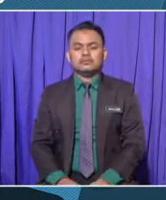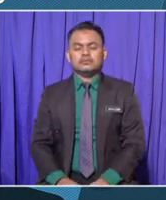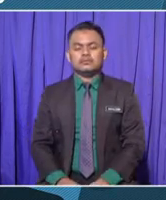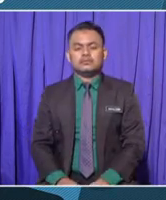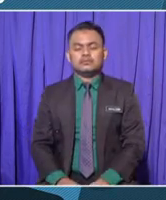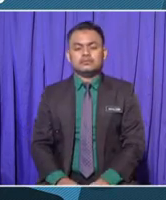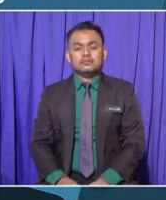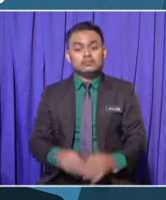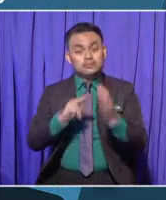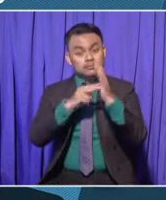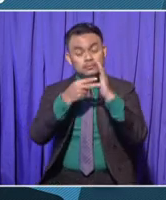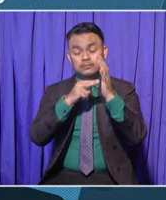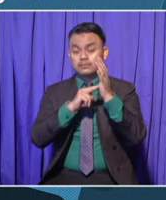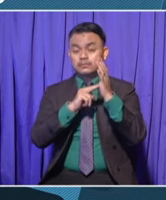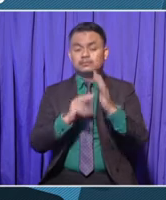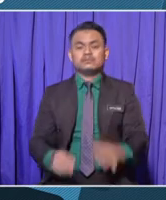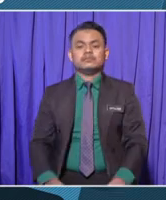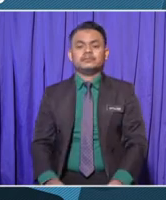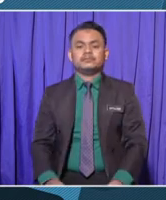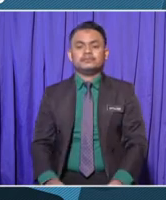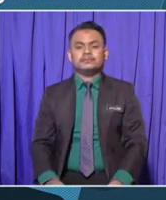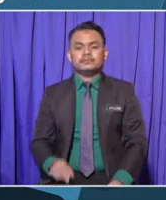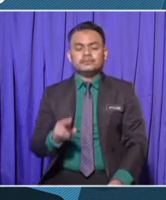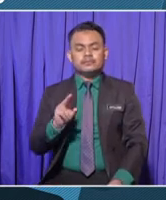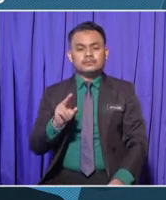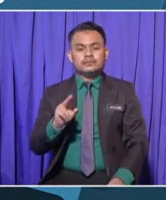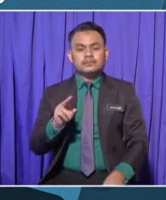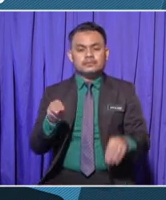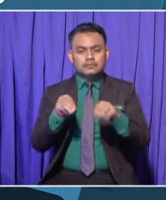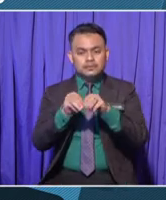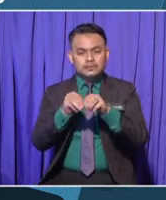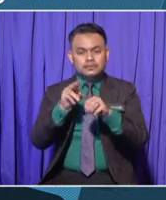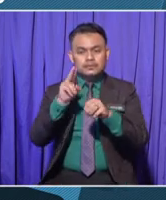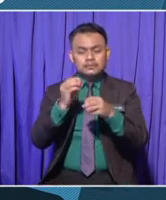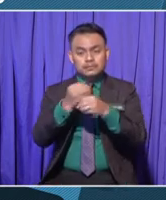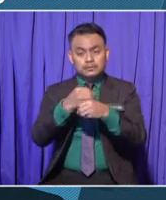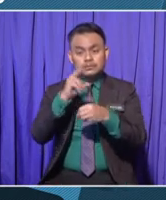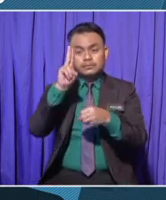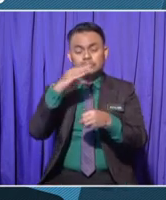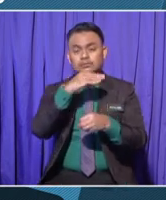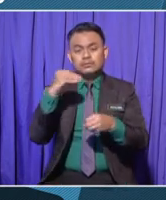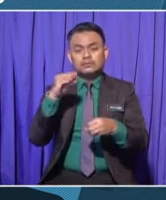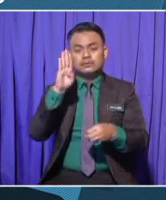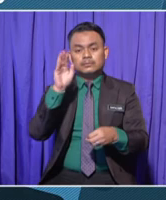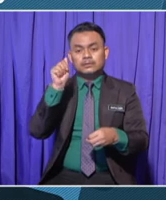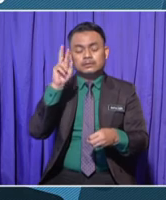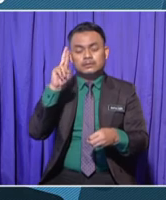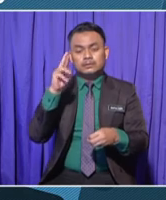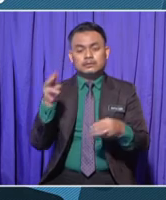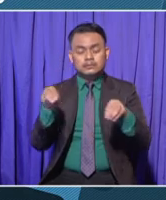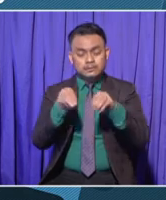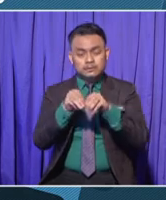It means the U-shaped magnet and the bar magnet are